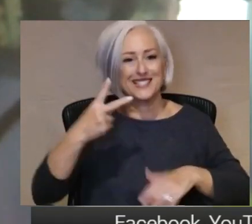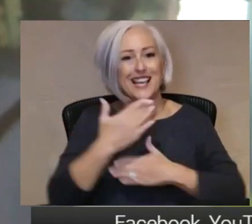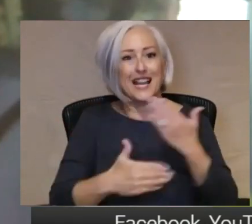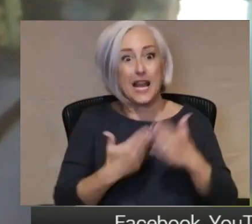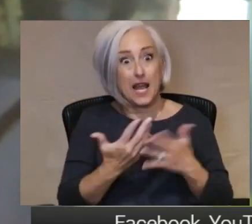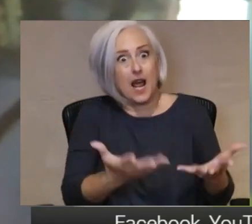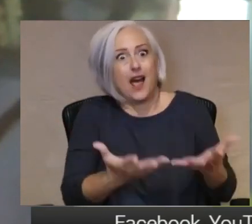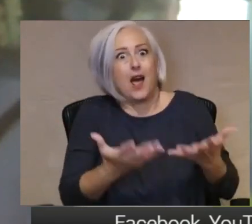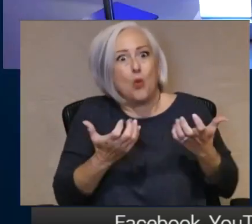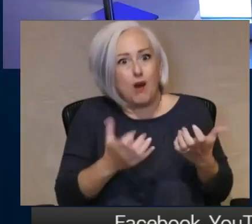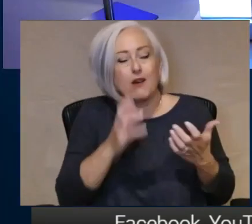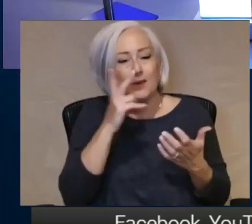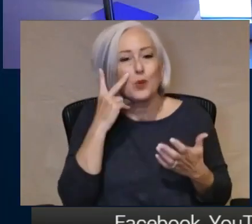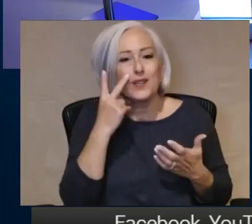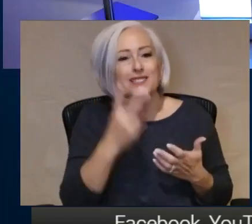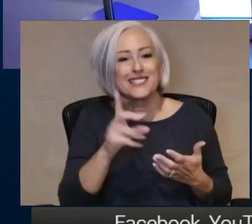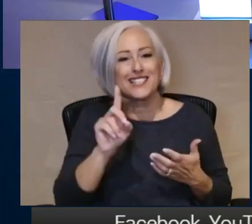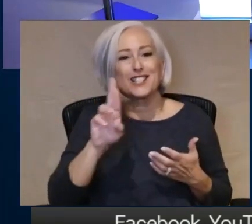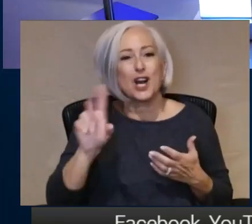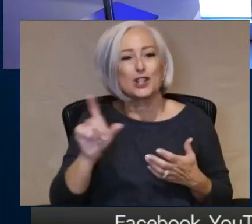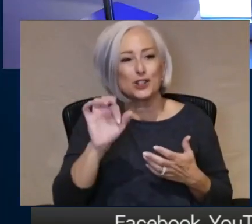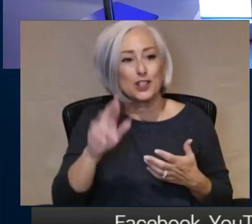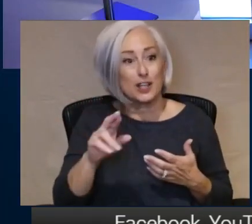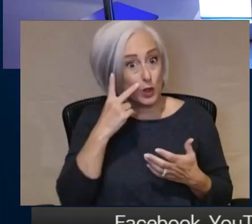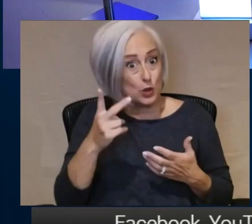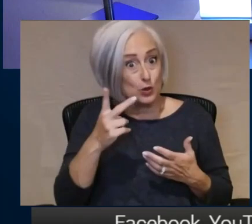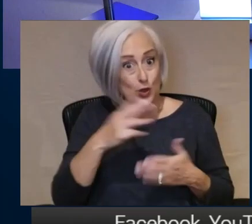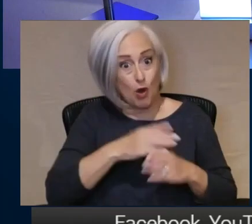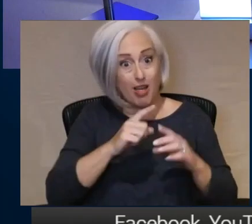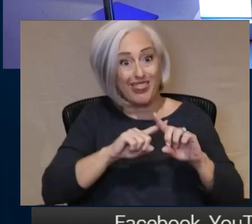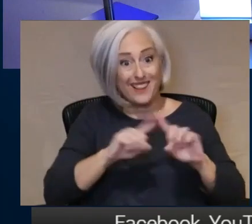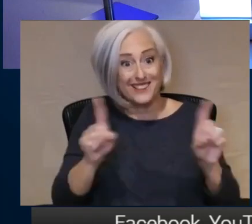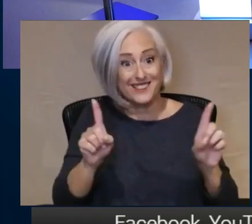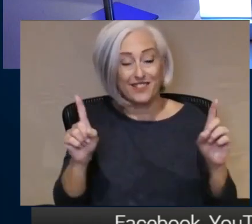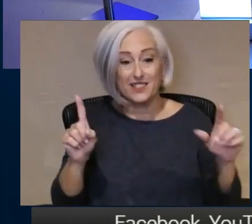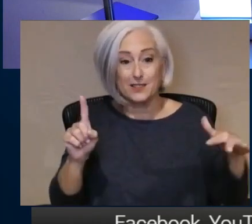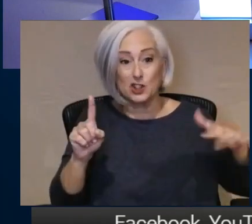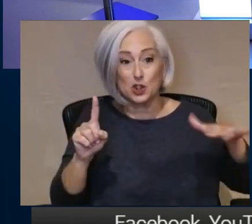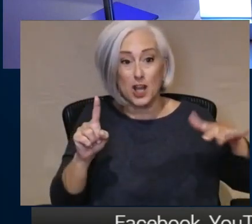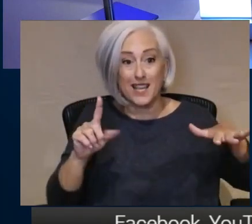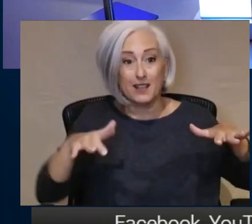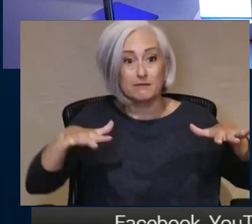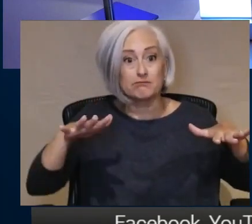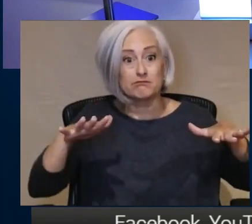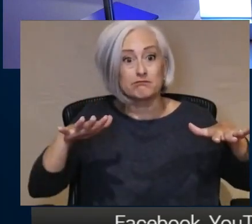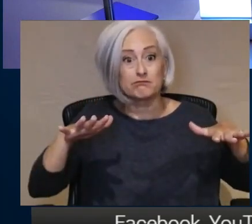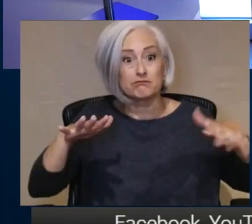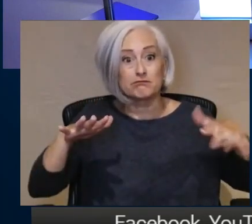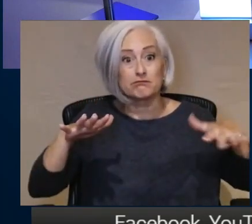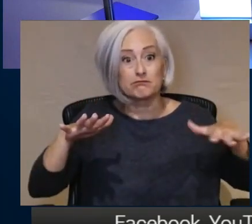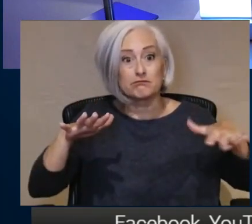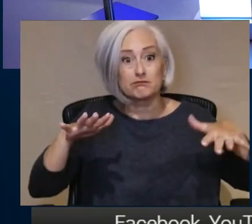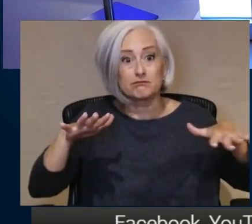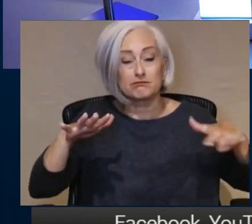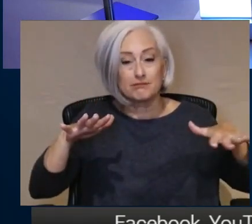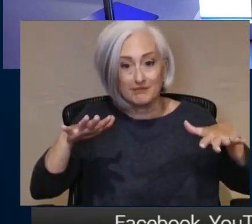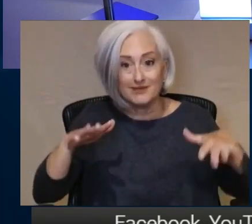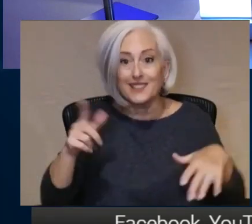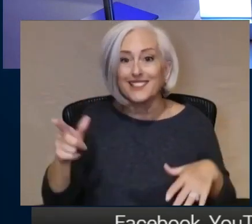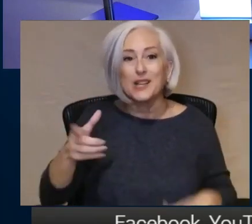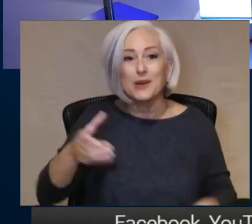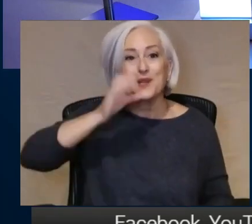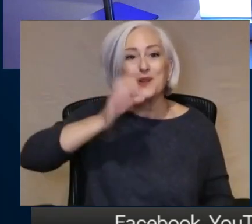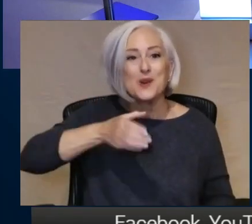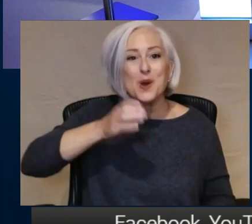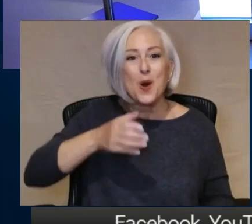Saw the difference. Oh, yeah, that was a really cool deal with it. Was that a Coke you were trying to hold or coffee? I mean, that was impressive. A Coke. It was a okay. Coke, yeah. It's kind of